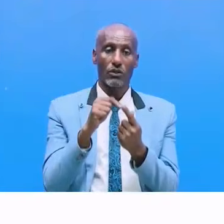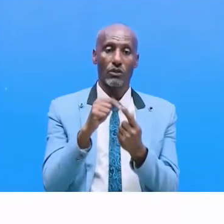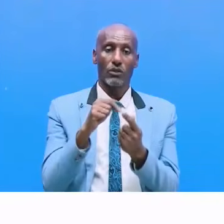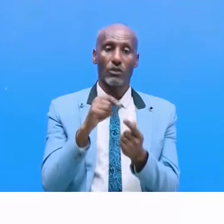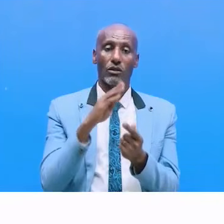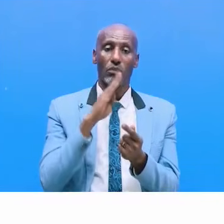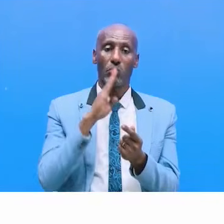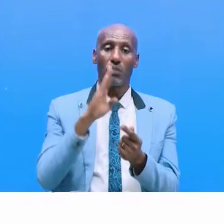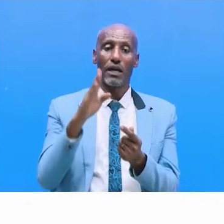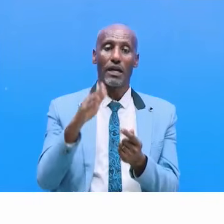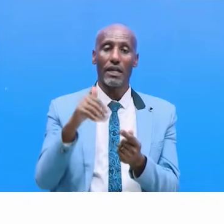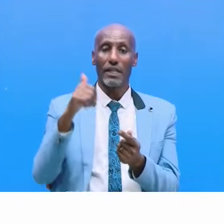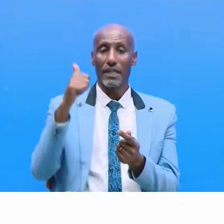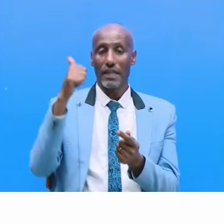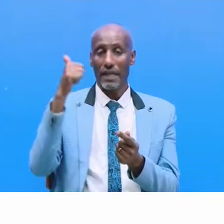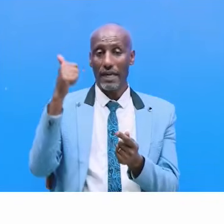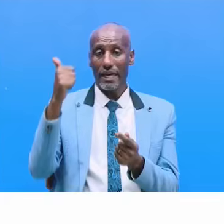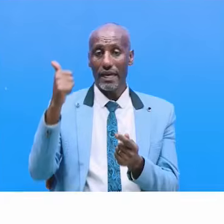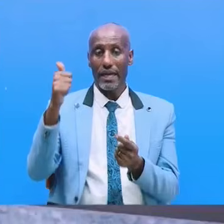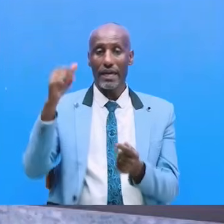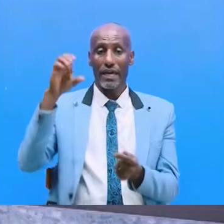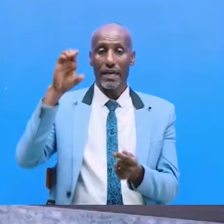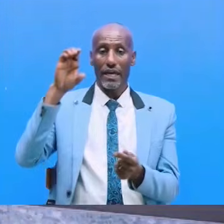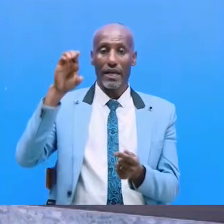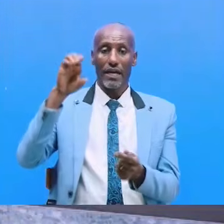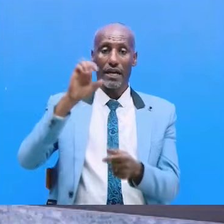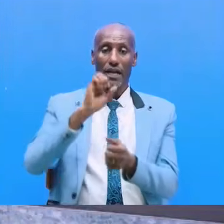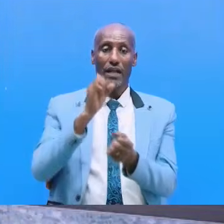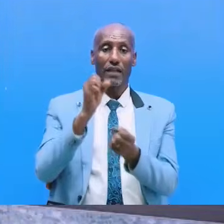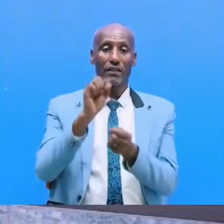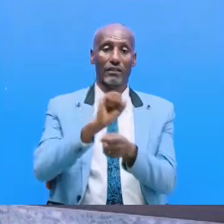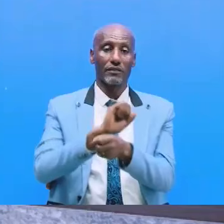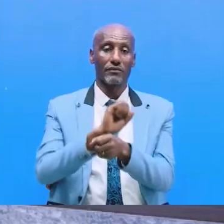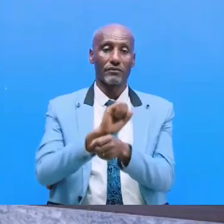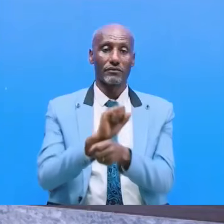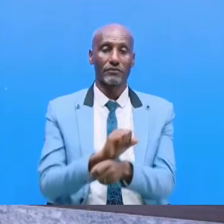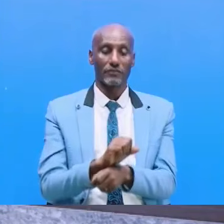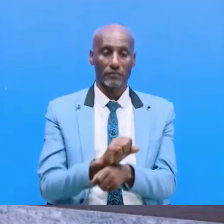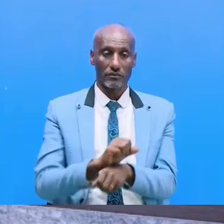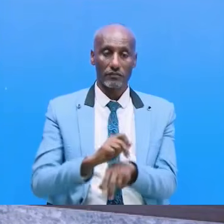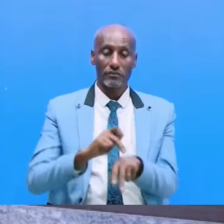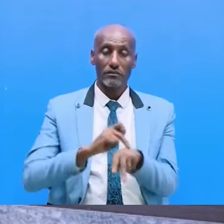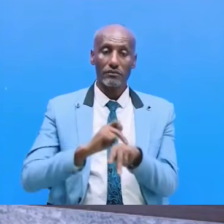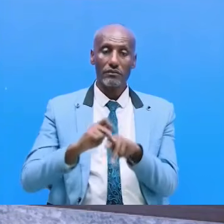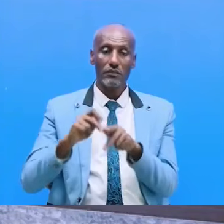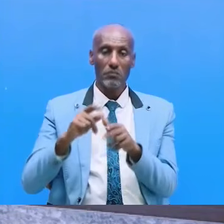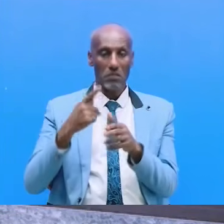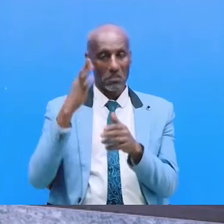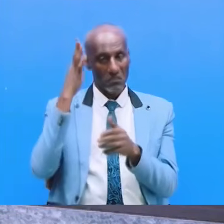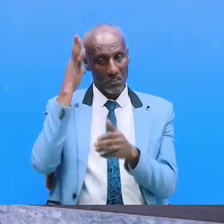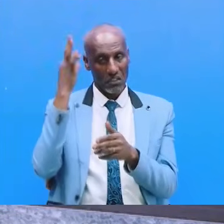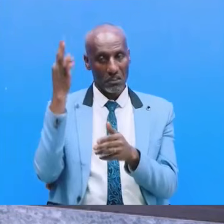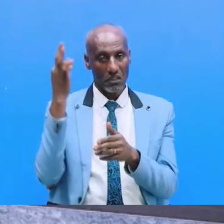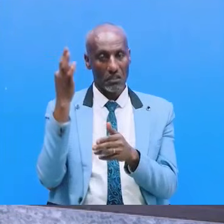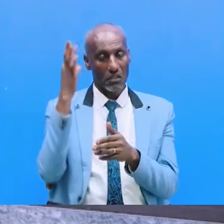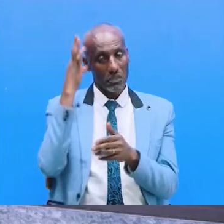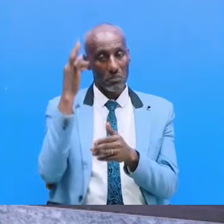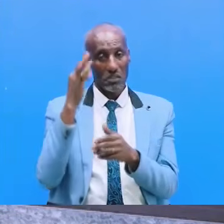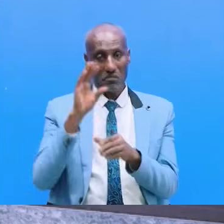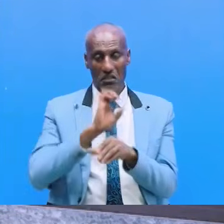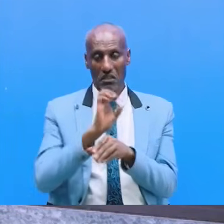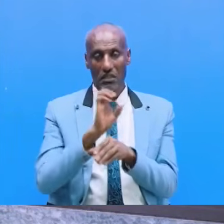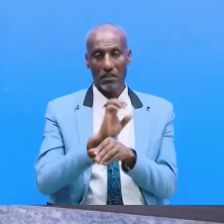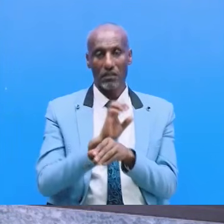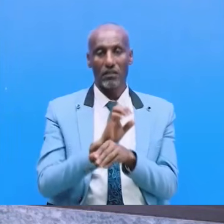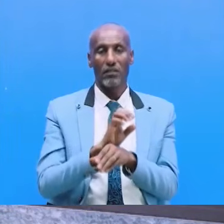C consonant letter. Consonant letter. There is no specific car. We don't know which car it